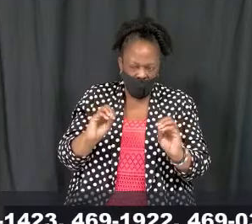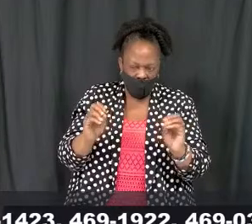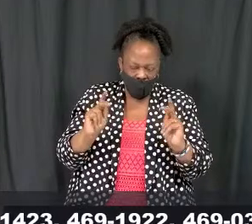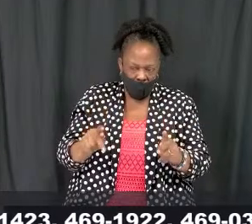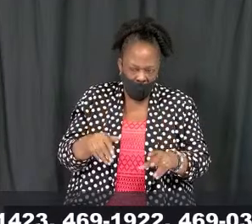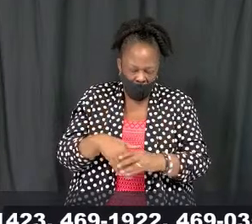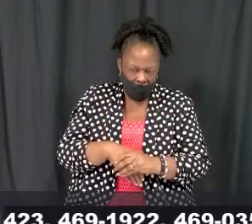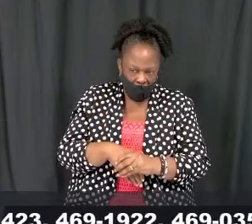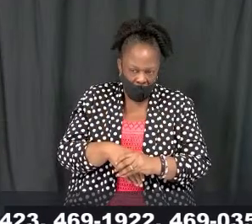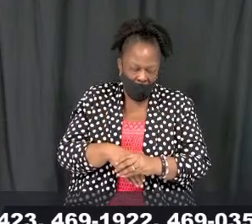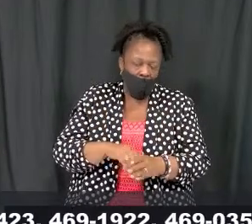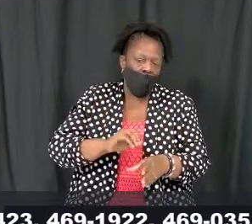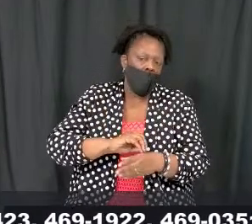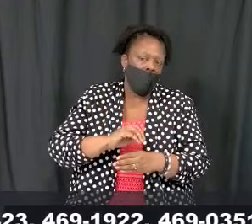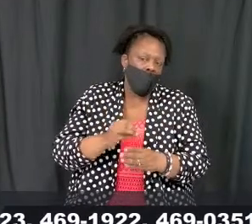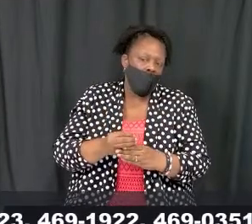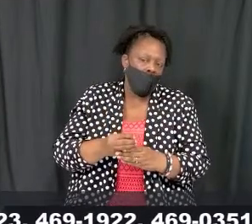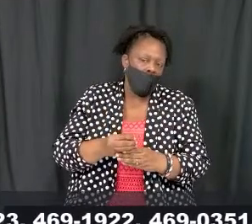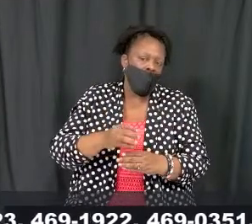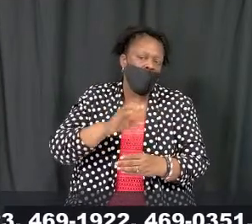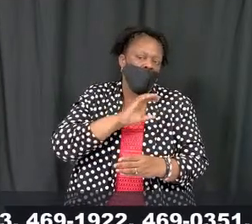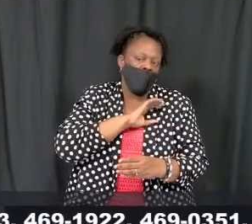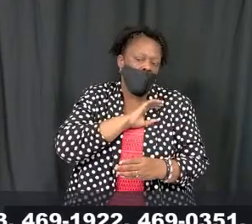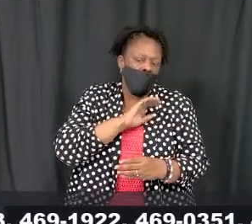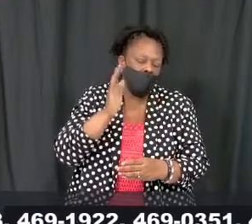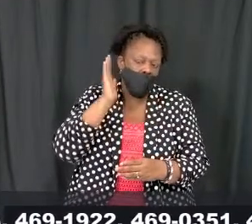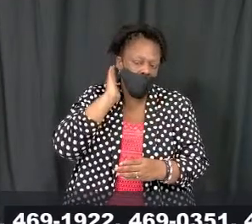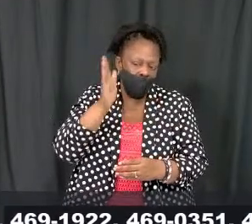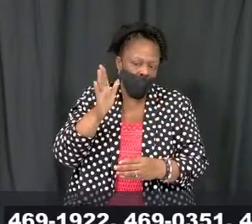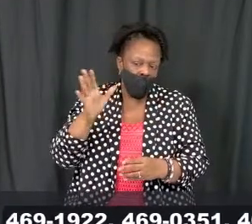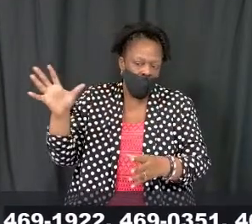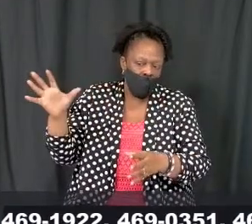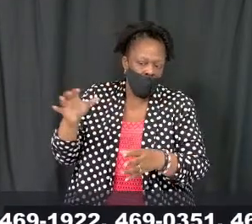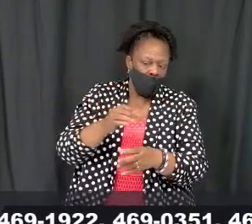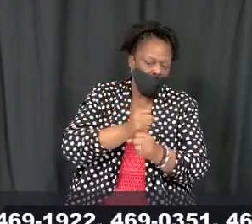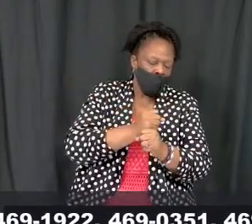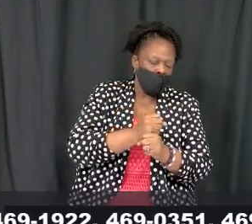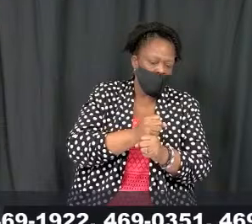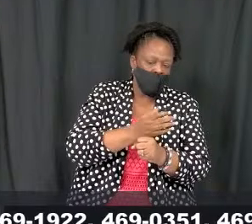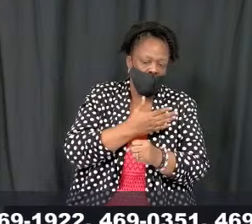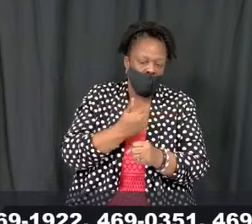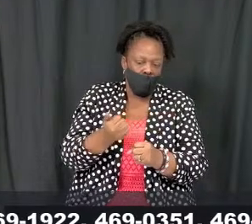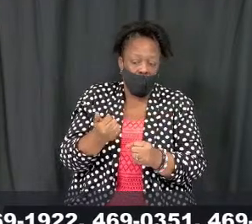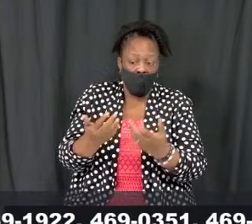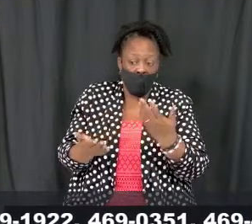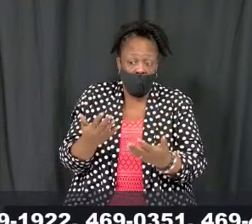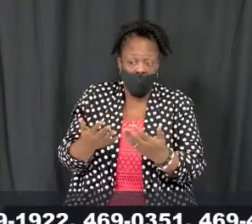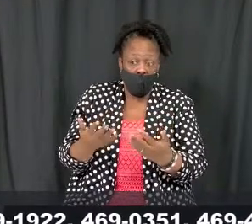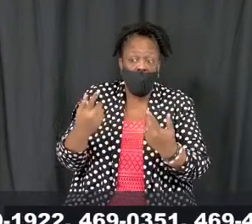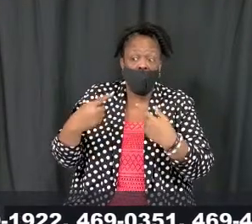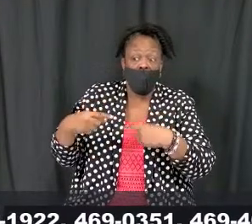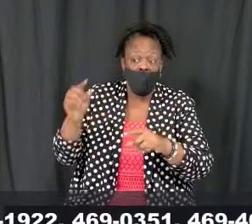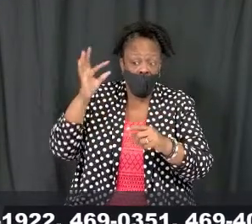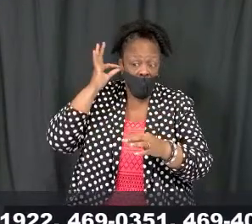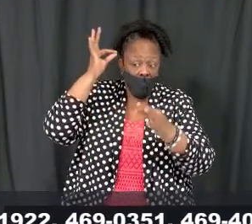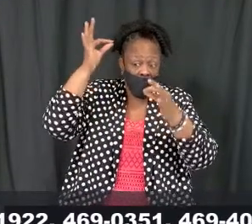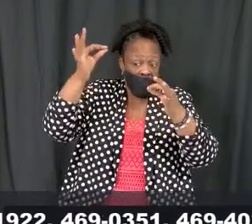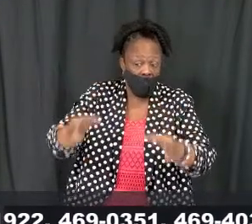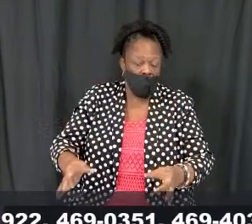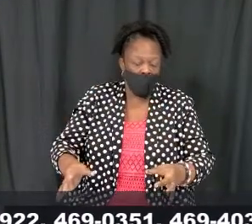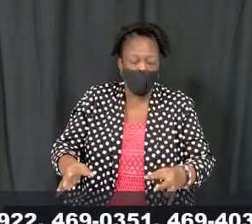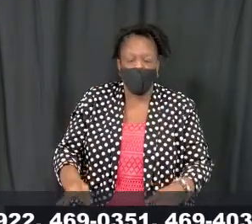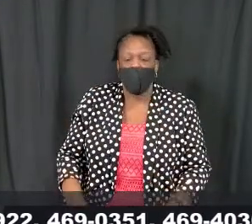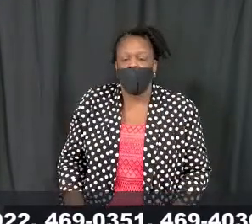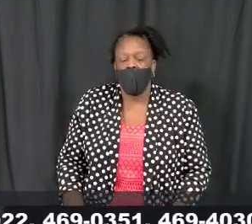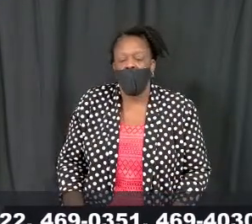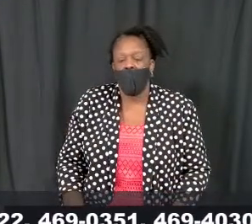And should they be in quarantine as well? And what are the charges that will be given to the individual for entering